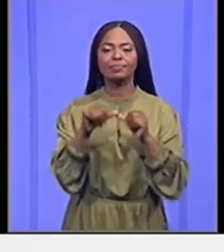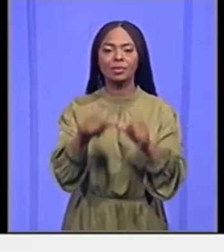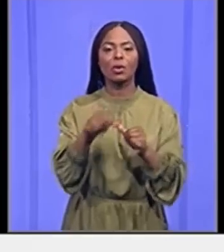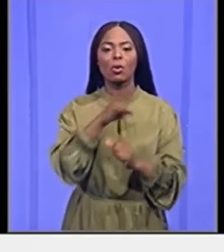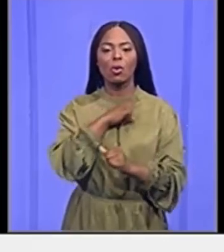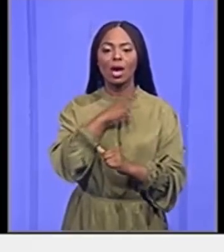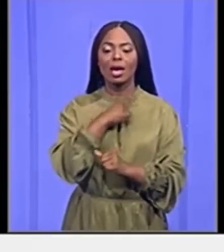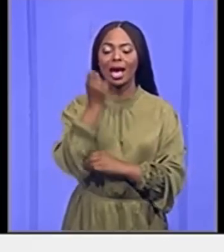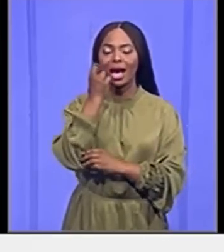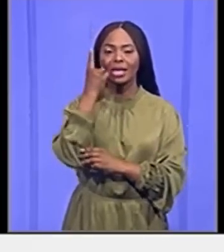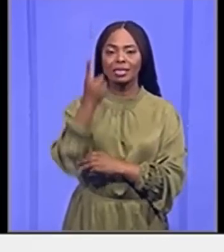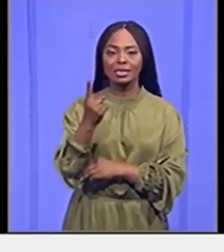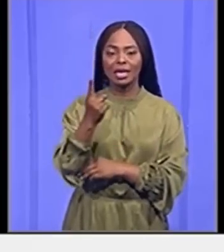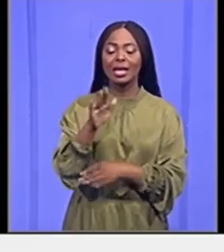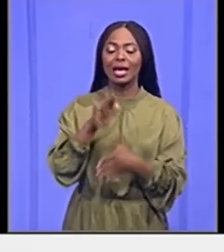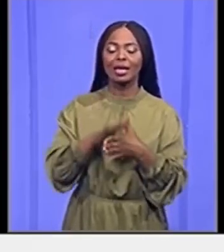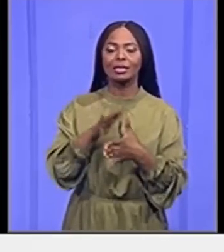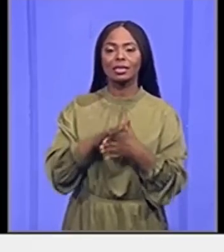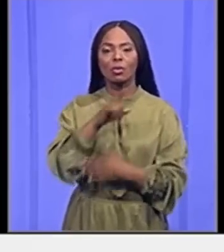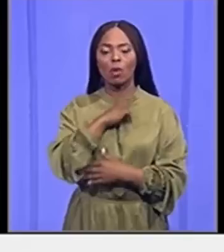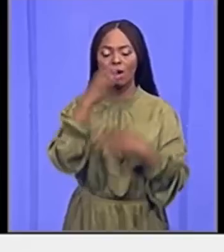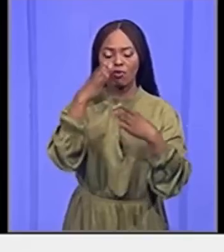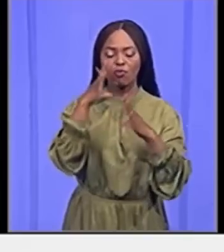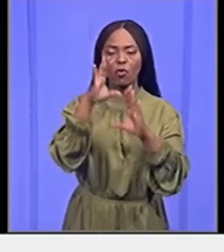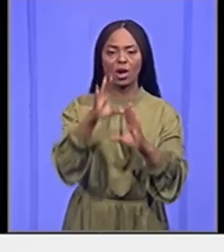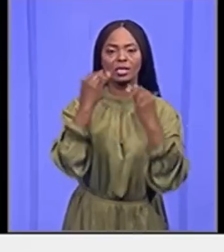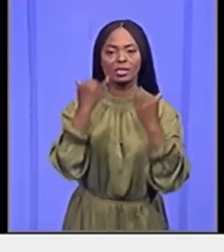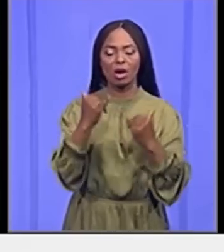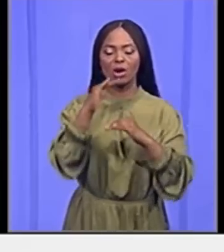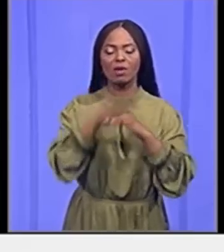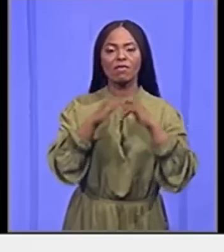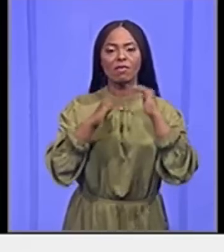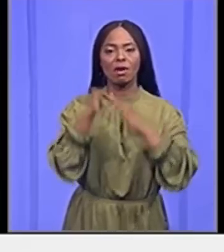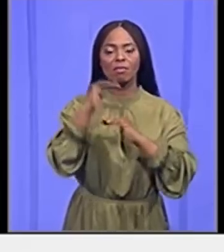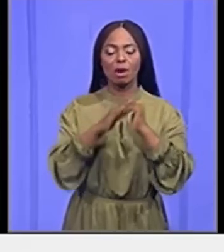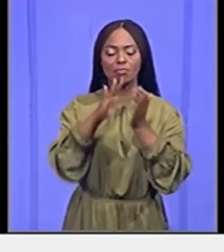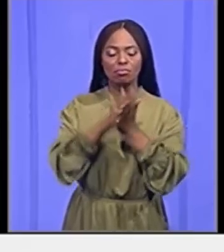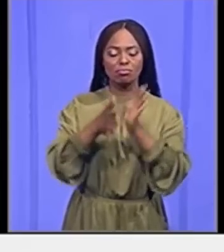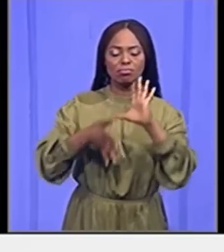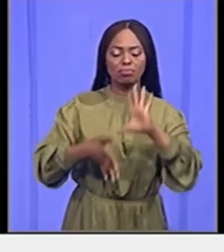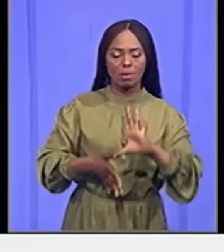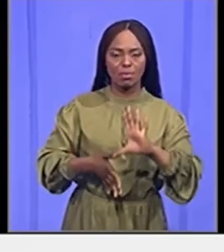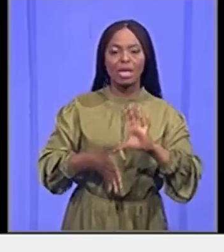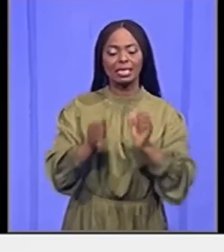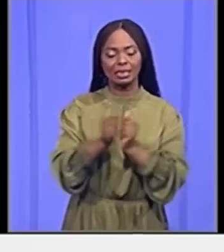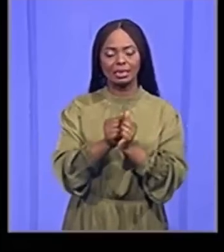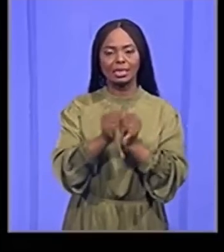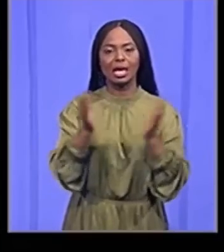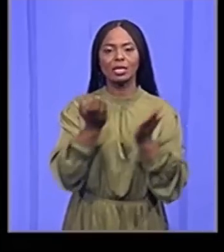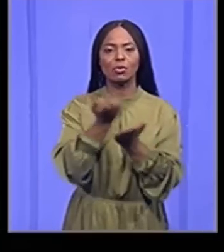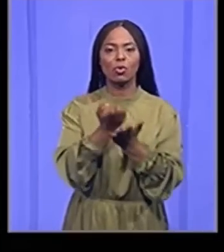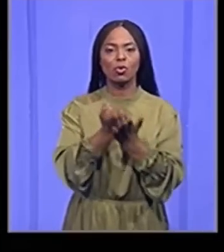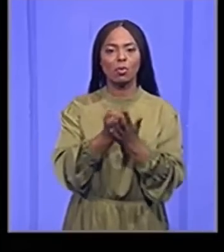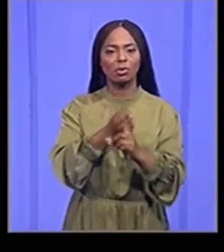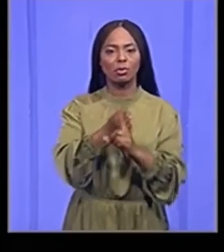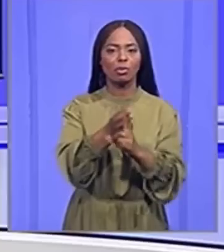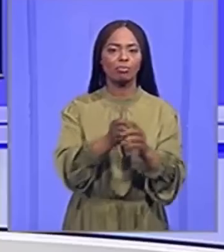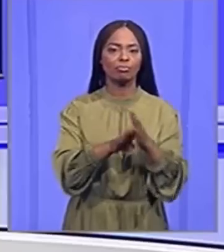that the reason why we are focusing on infrastructure is because we want to kickstart the economy.